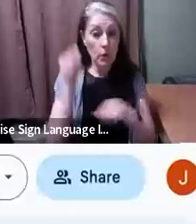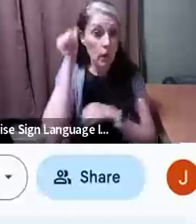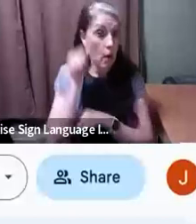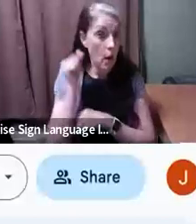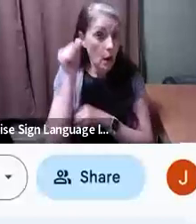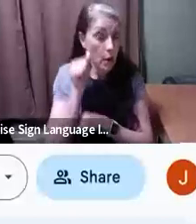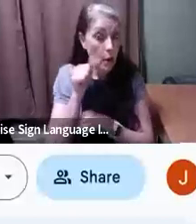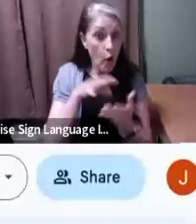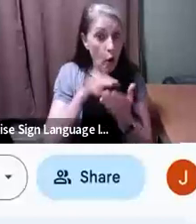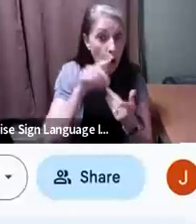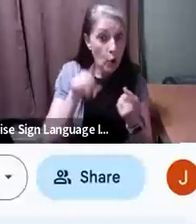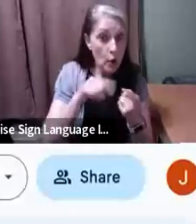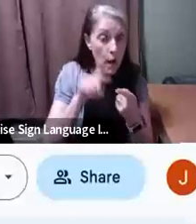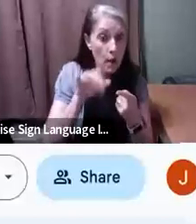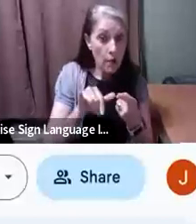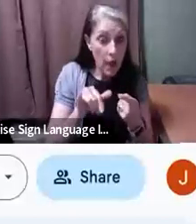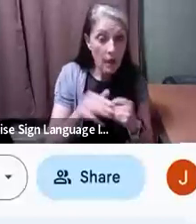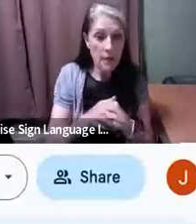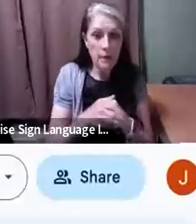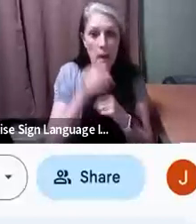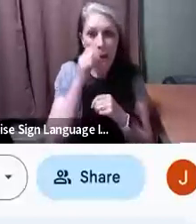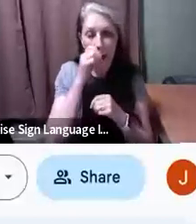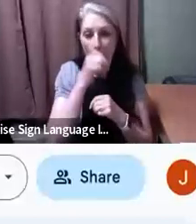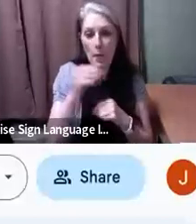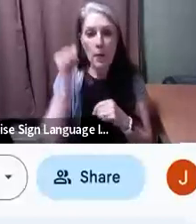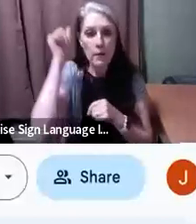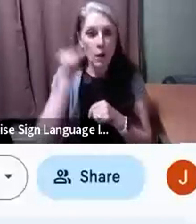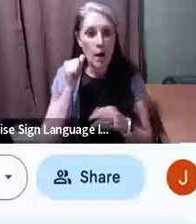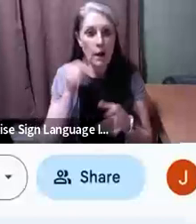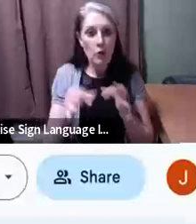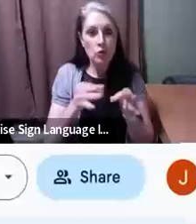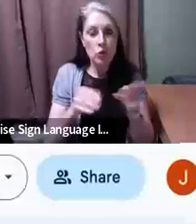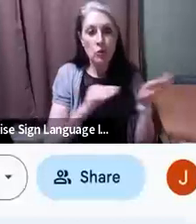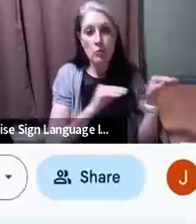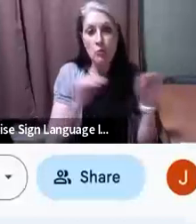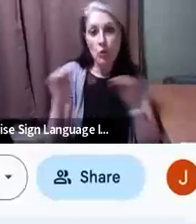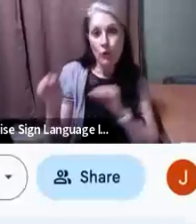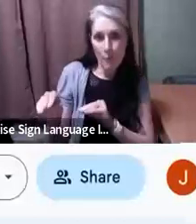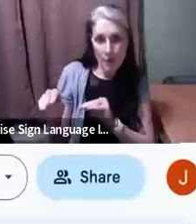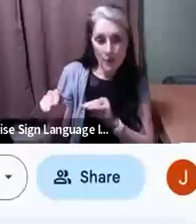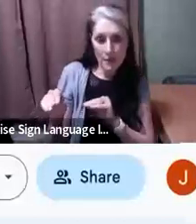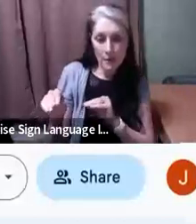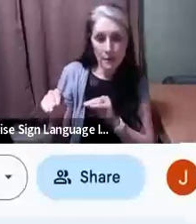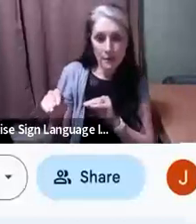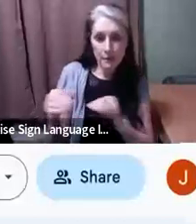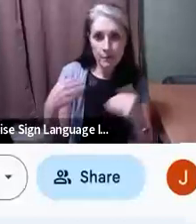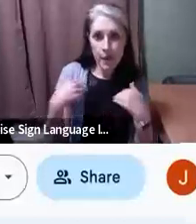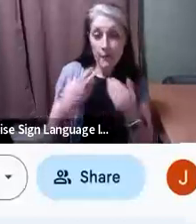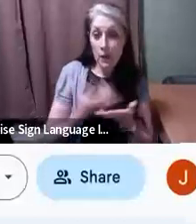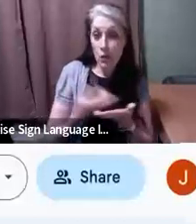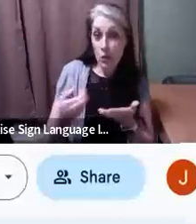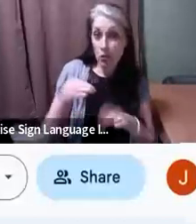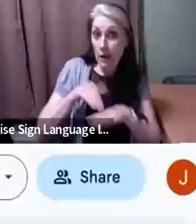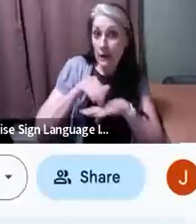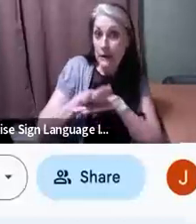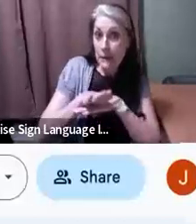you want to learn more about that, there is a audio description movement, and I have in the resources that I'll send to